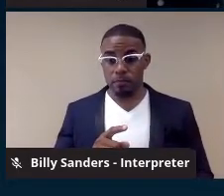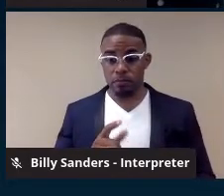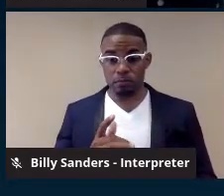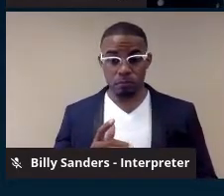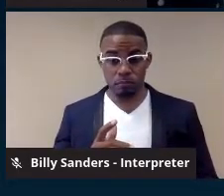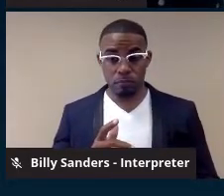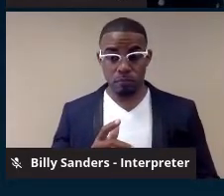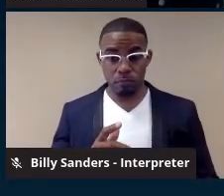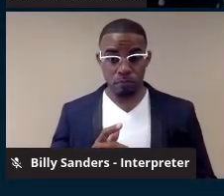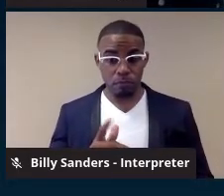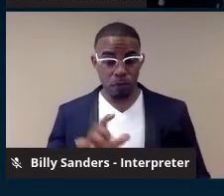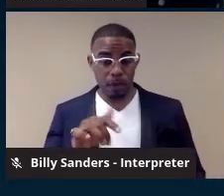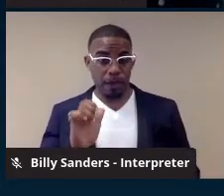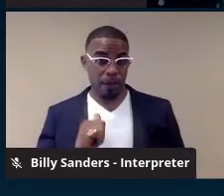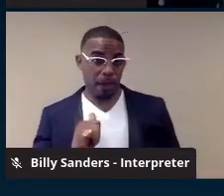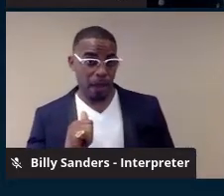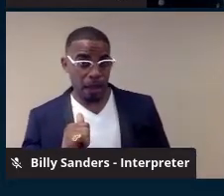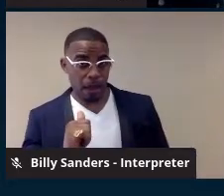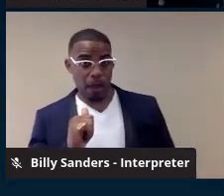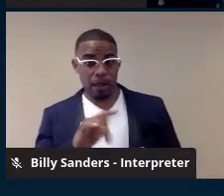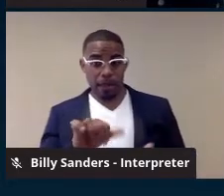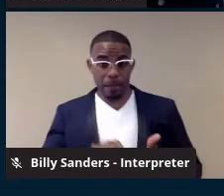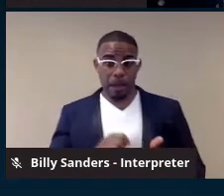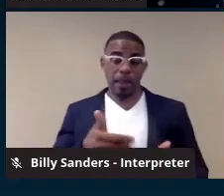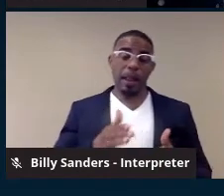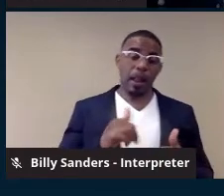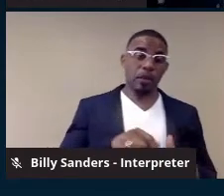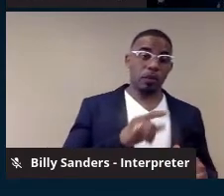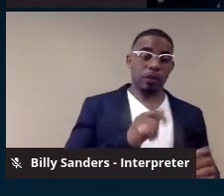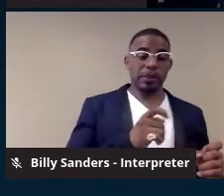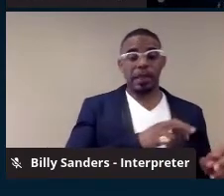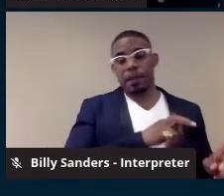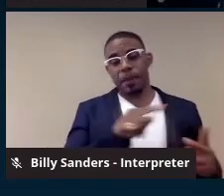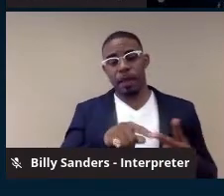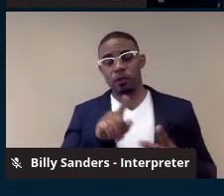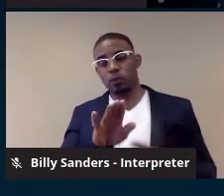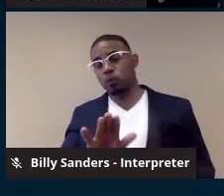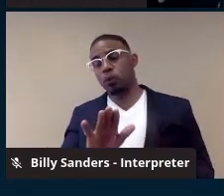that you have to add the 404 page and add a little snippet to your